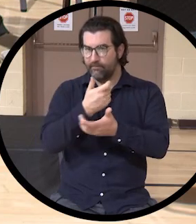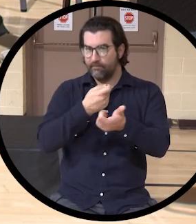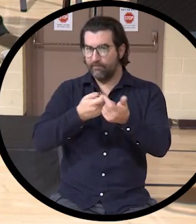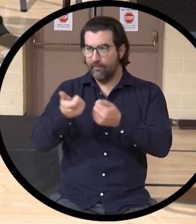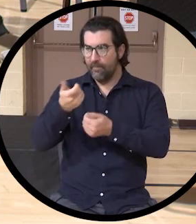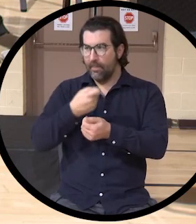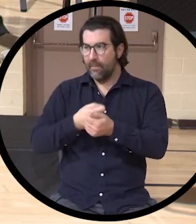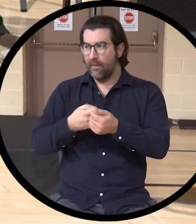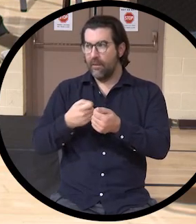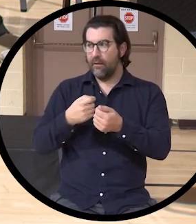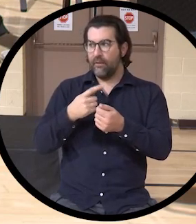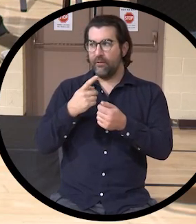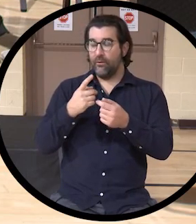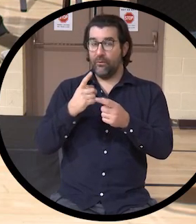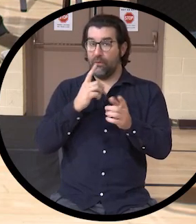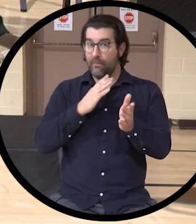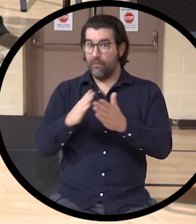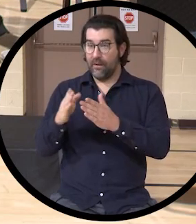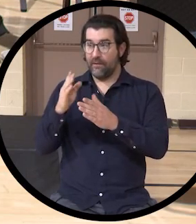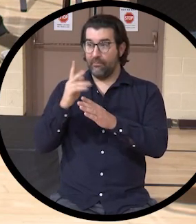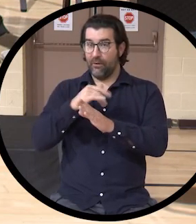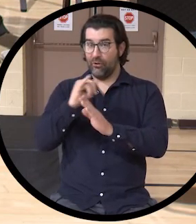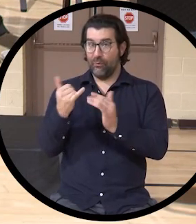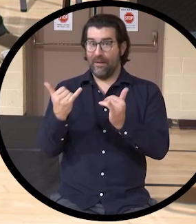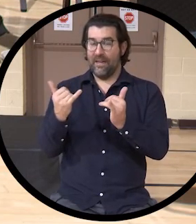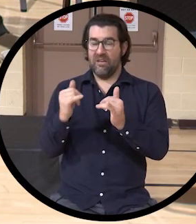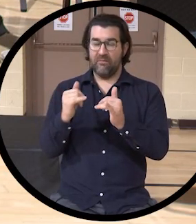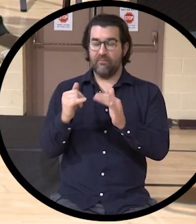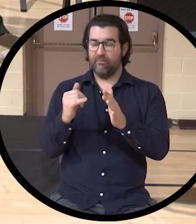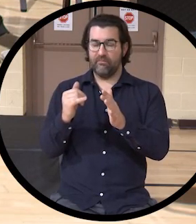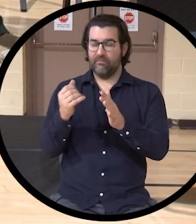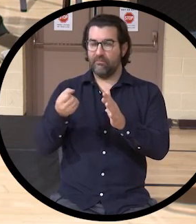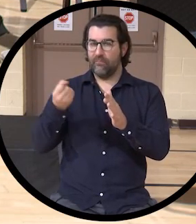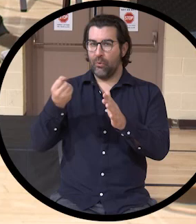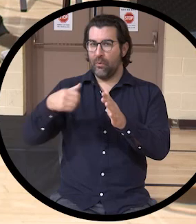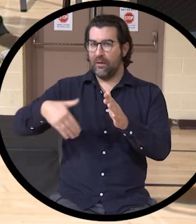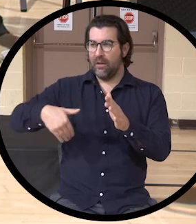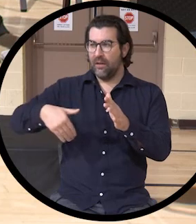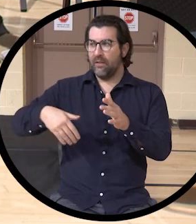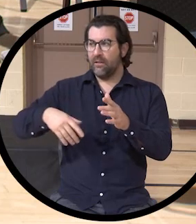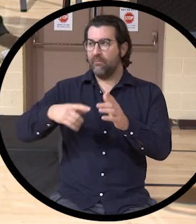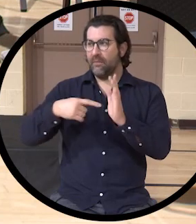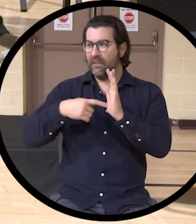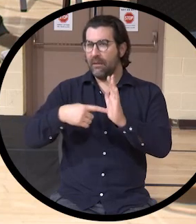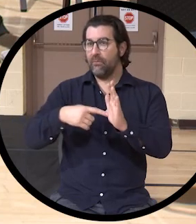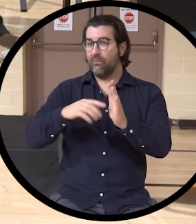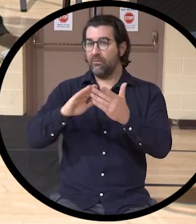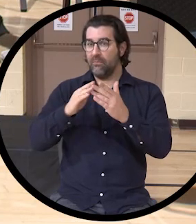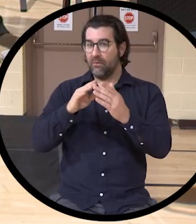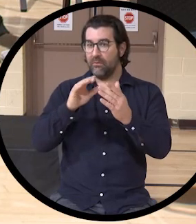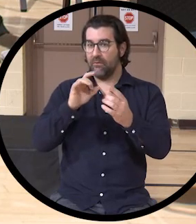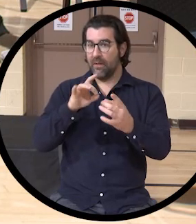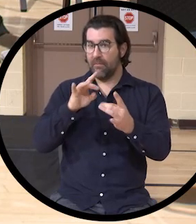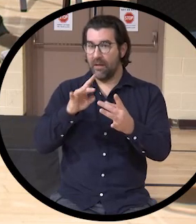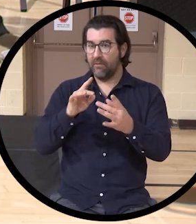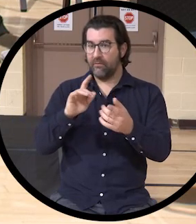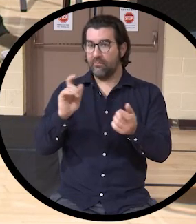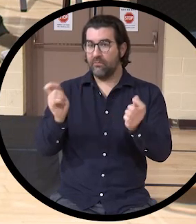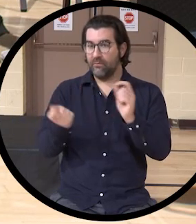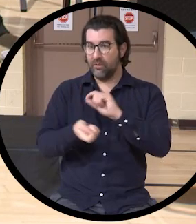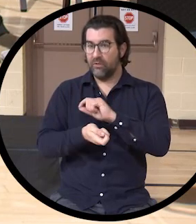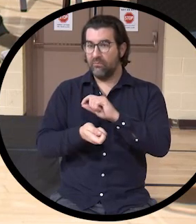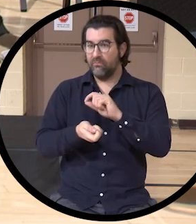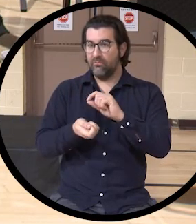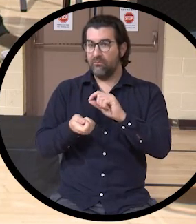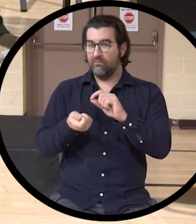there's an imminent project to do that, but just an example of how community support can change can